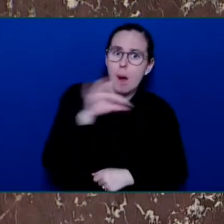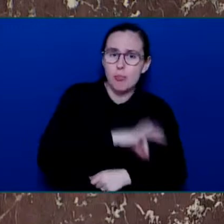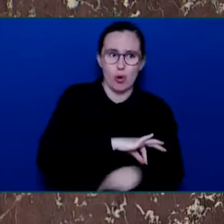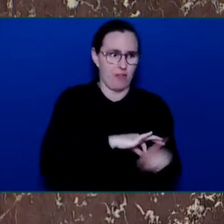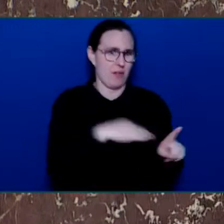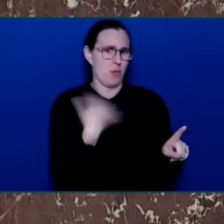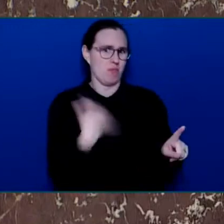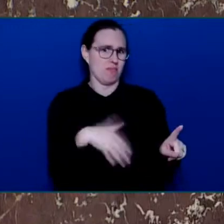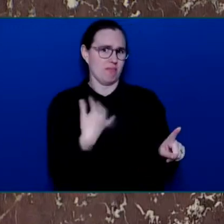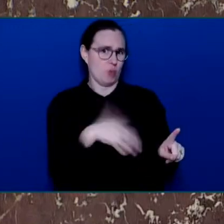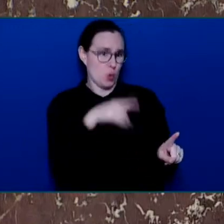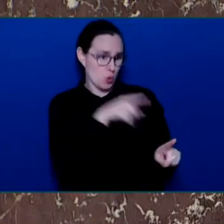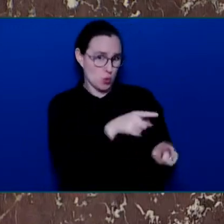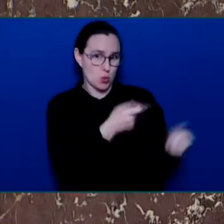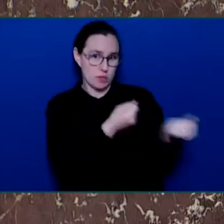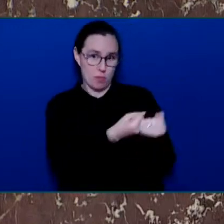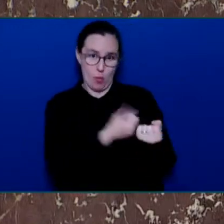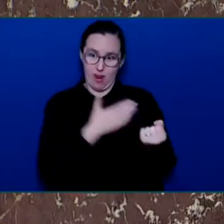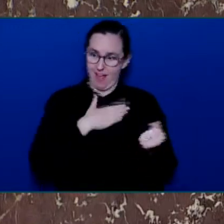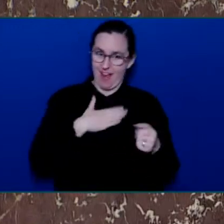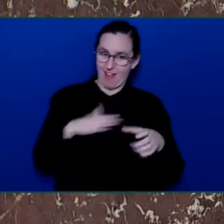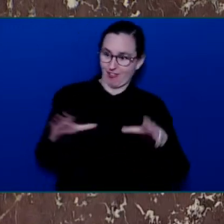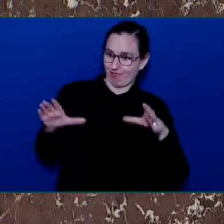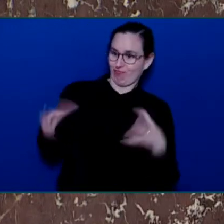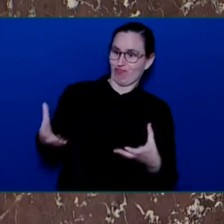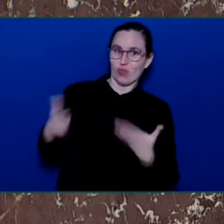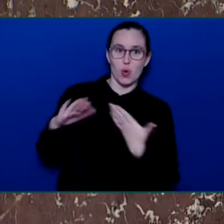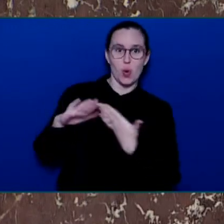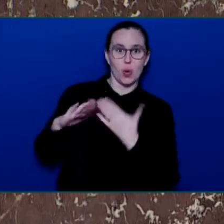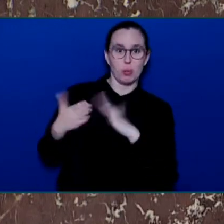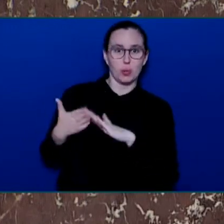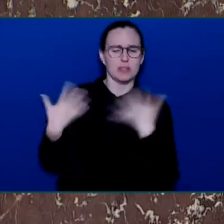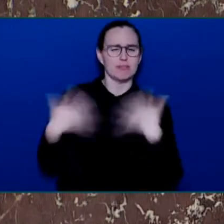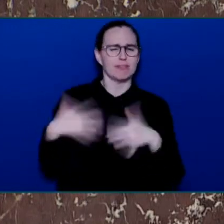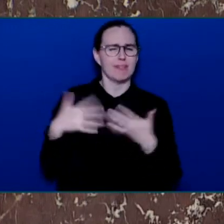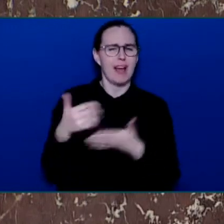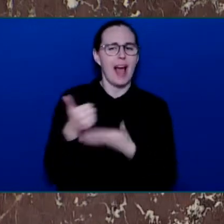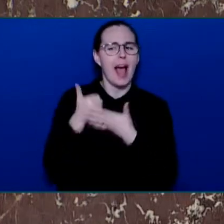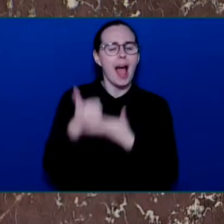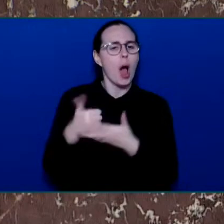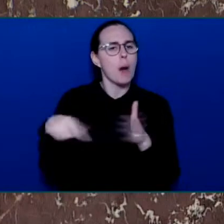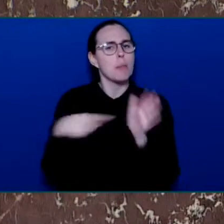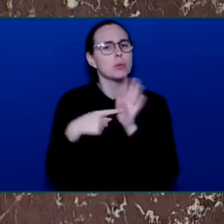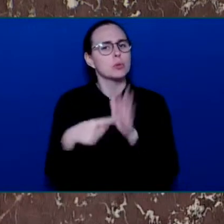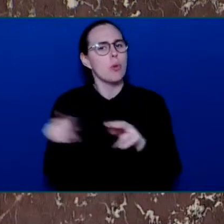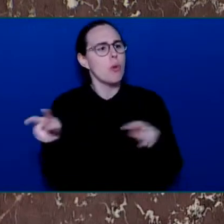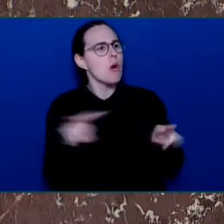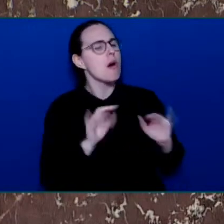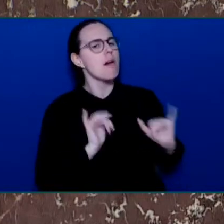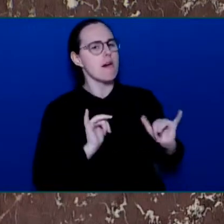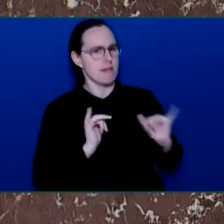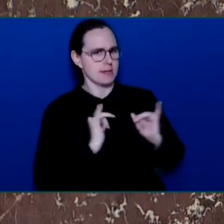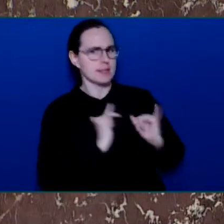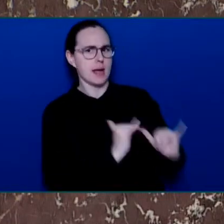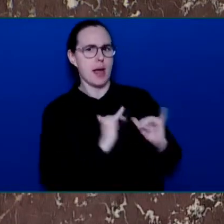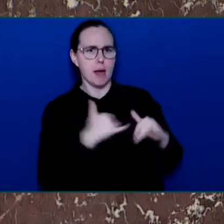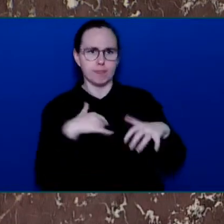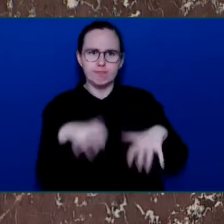also inspires us to others to give back. Later this month, Greater Vernon Chamber will